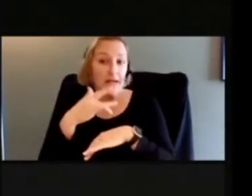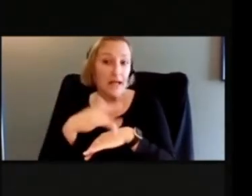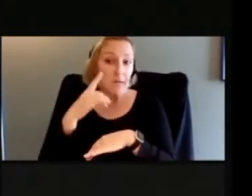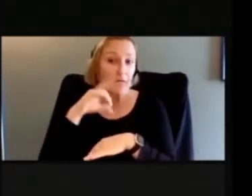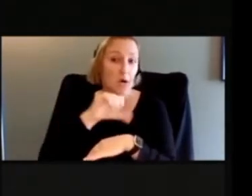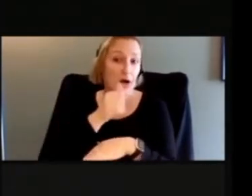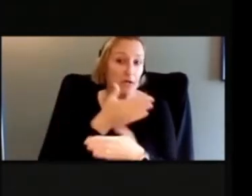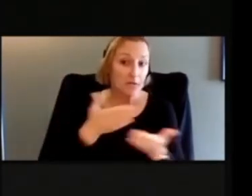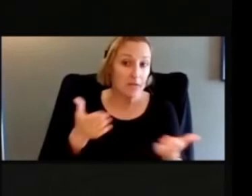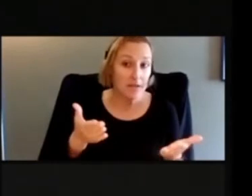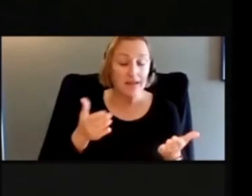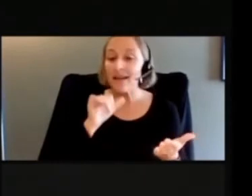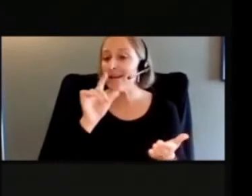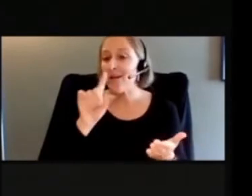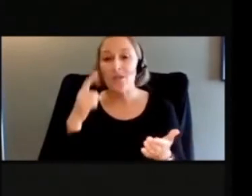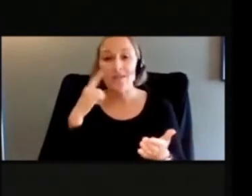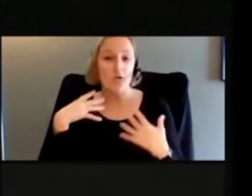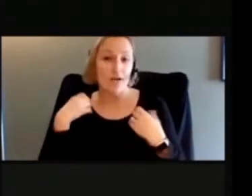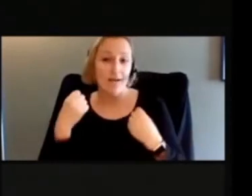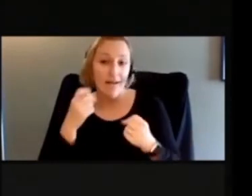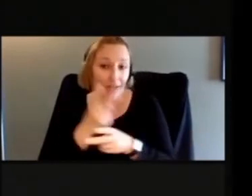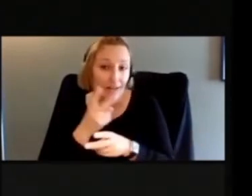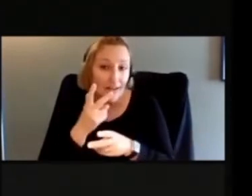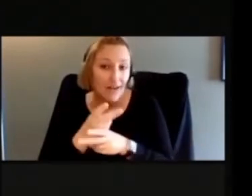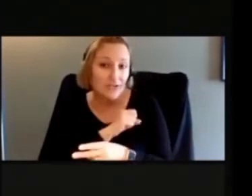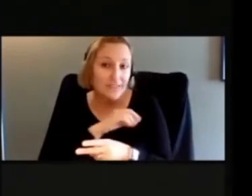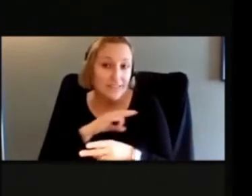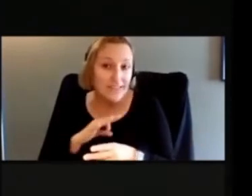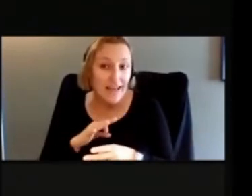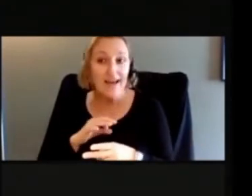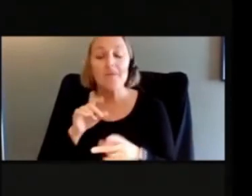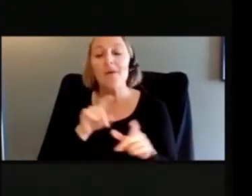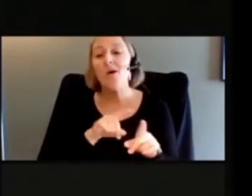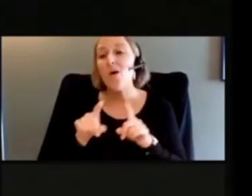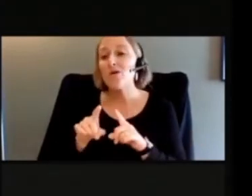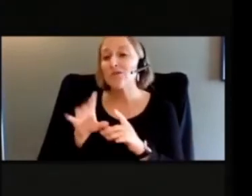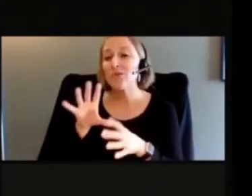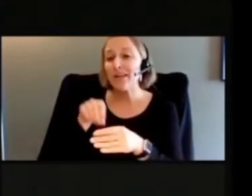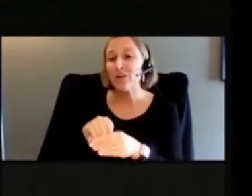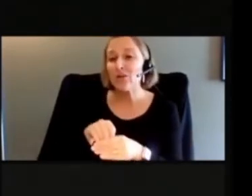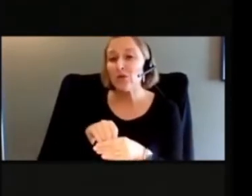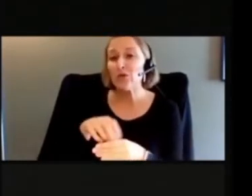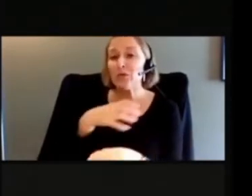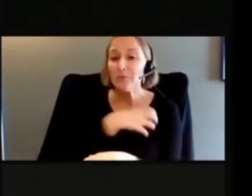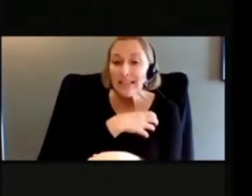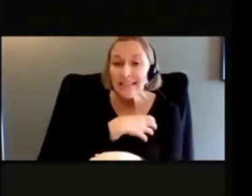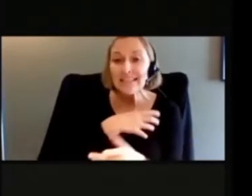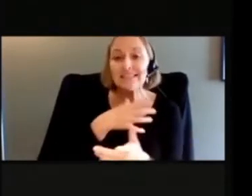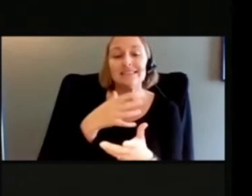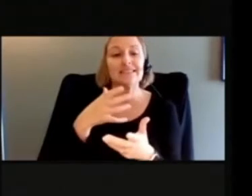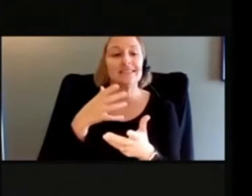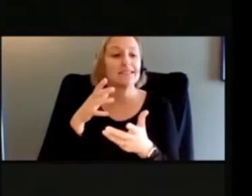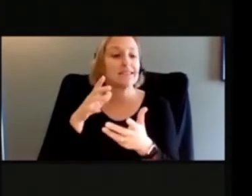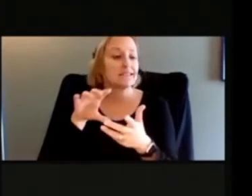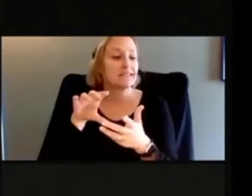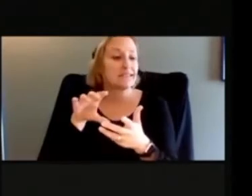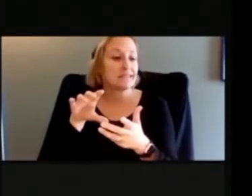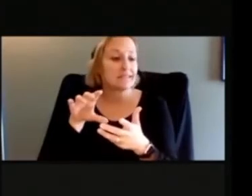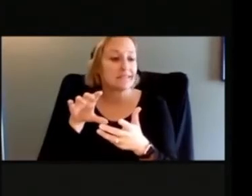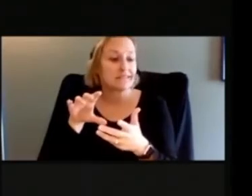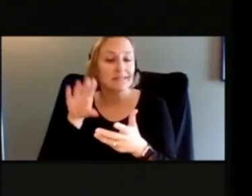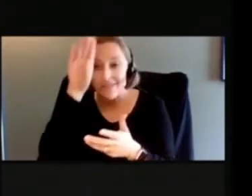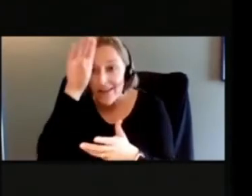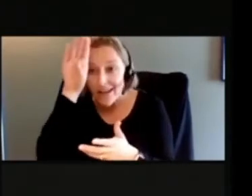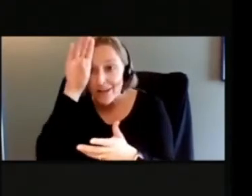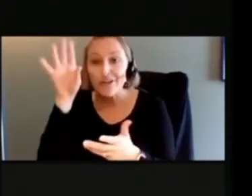limited to healthcare staff, but also, law enforcement, those, who work in